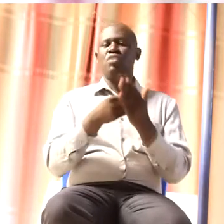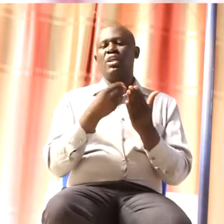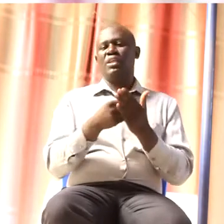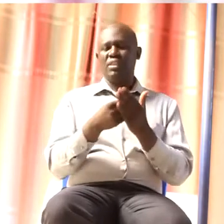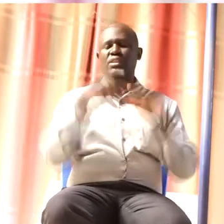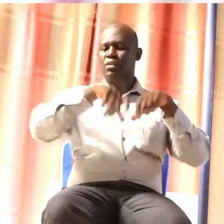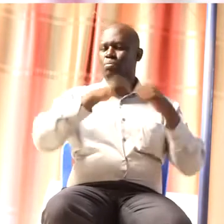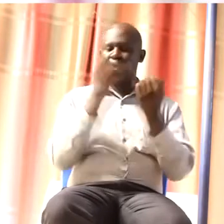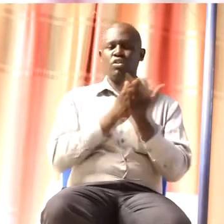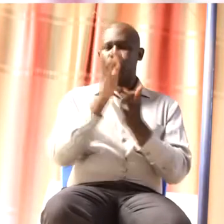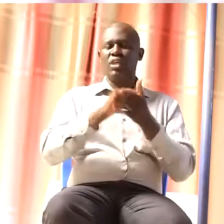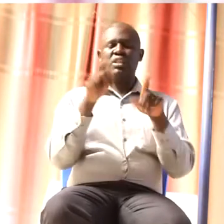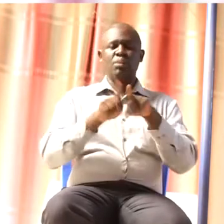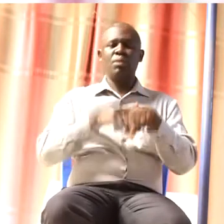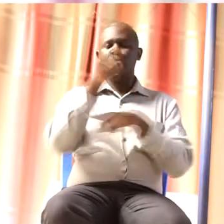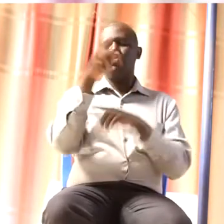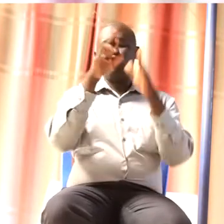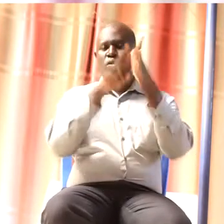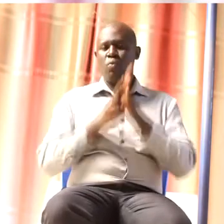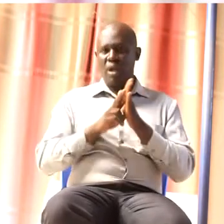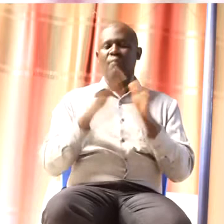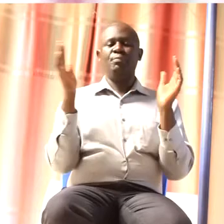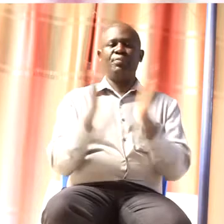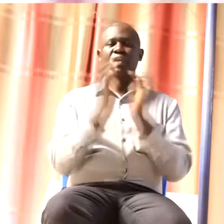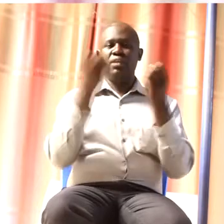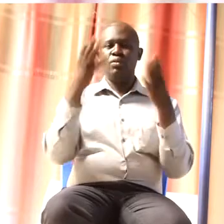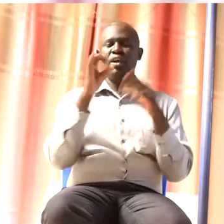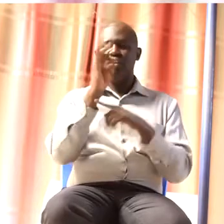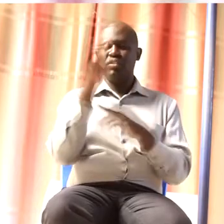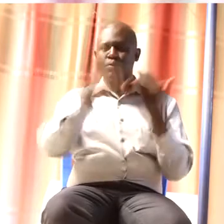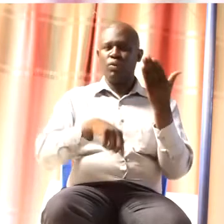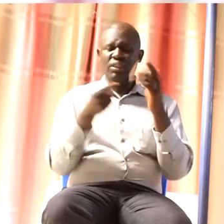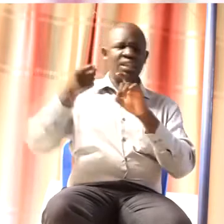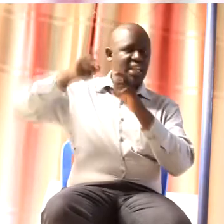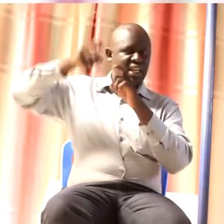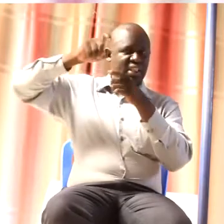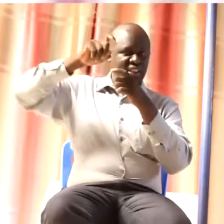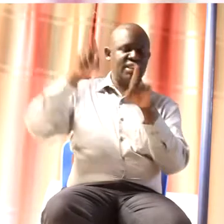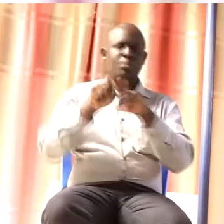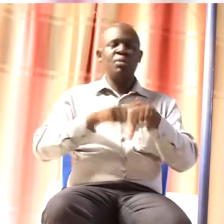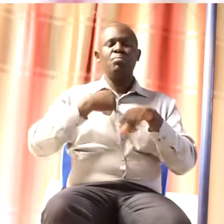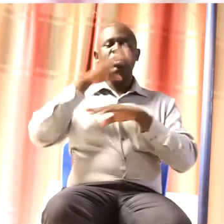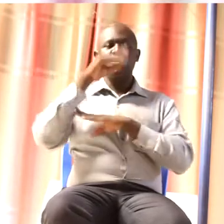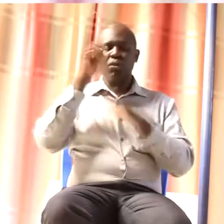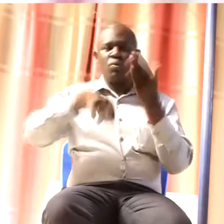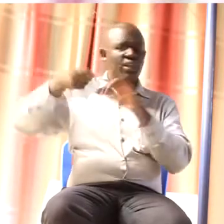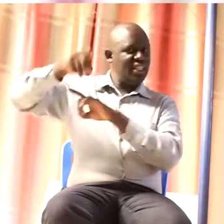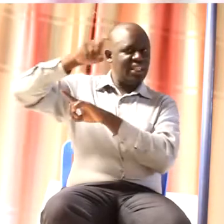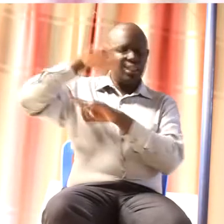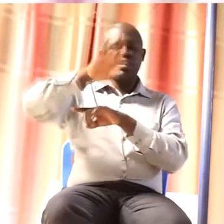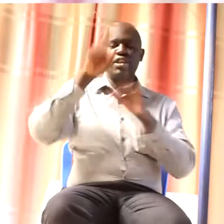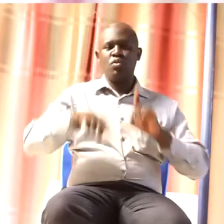financial breakthrough that you so require. Amen. Hallelujah. If it is increase, I speak increase in your life. I